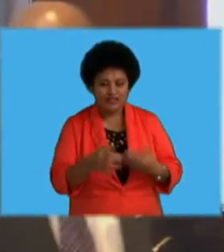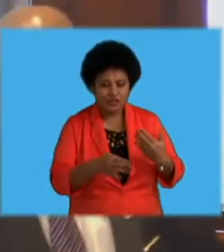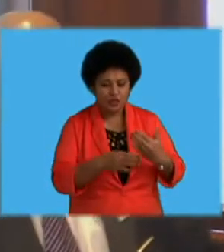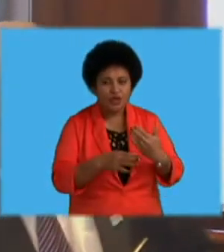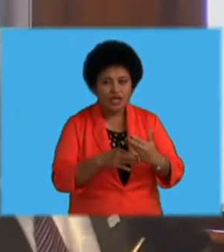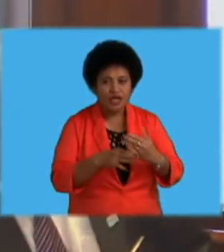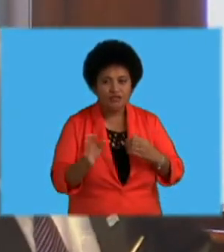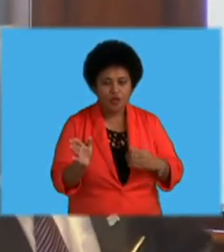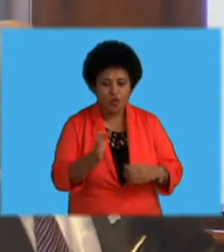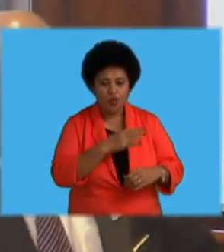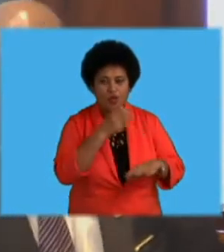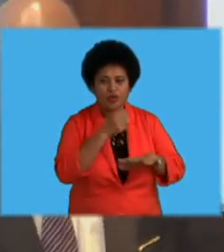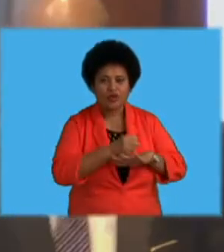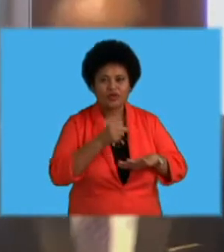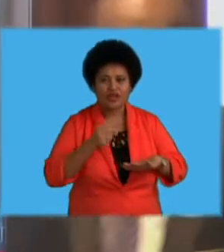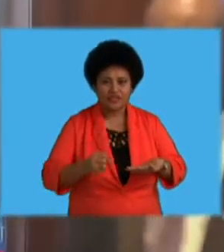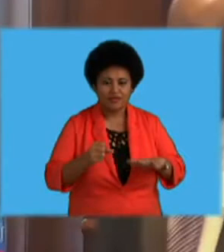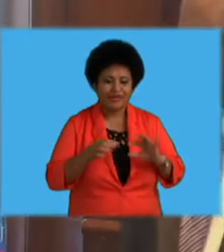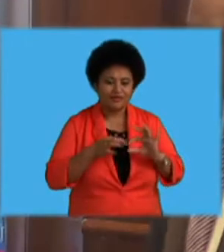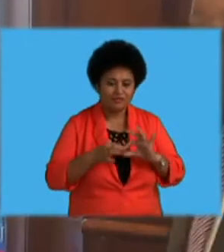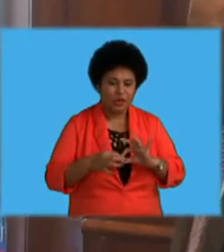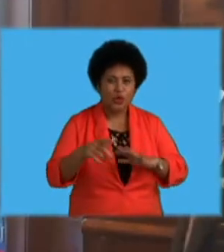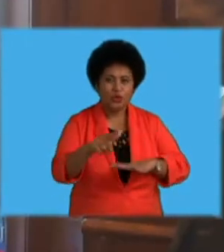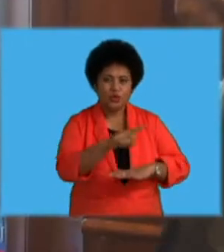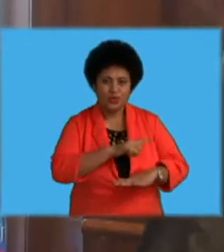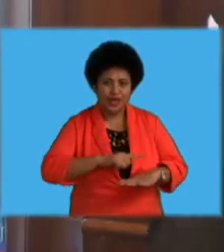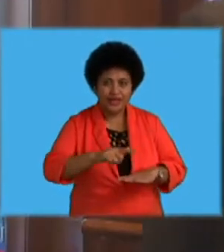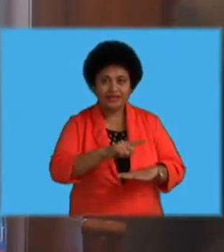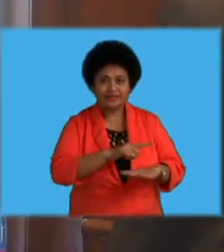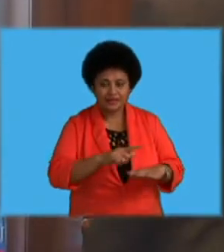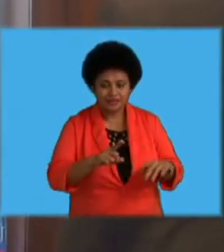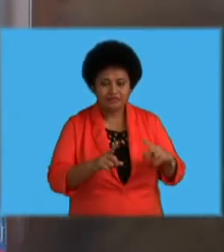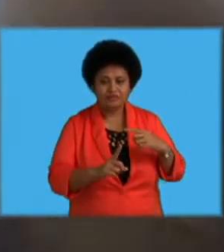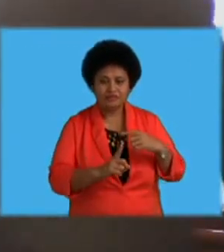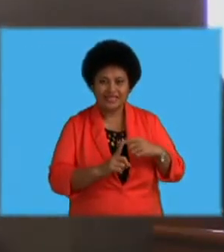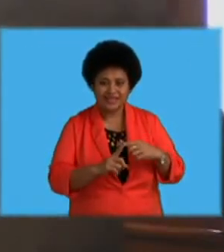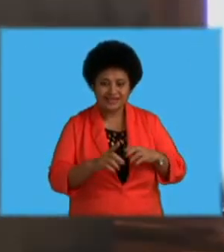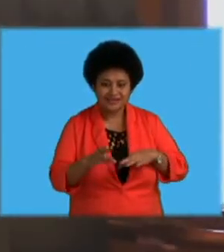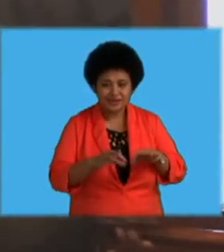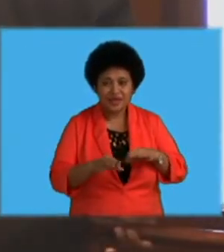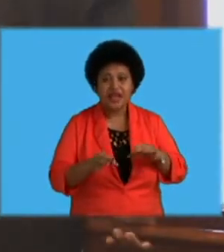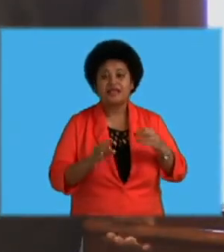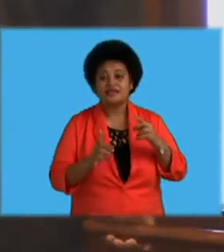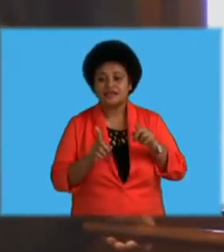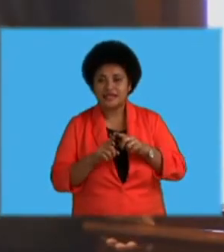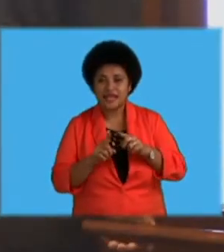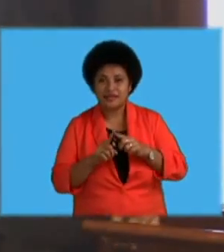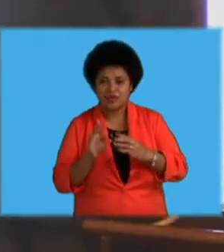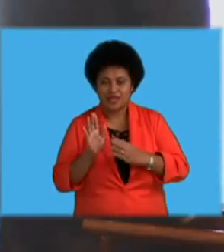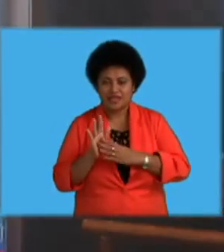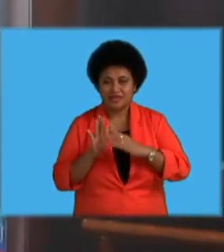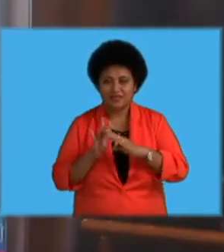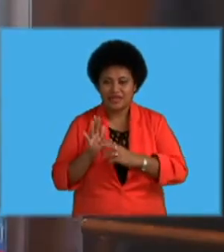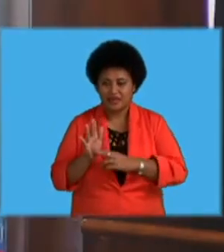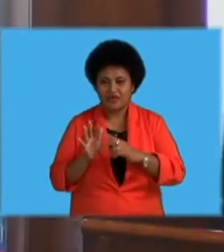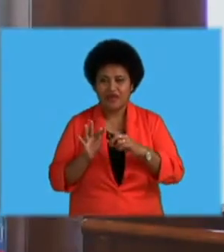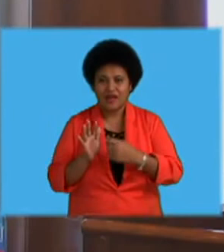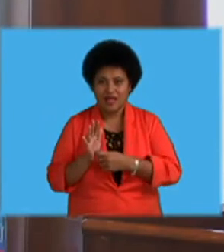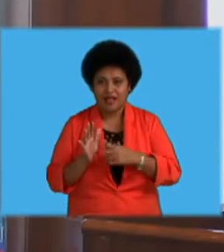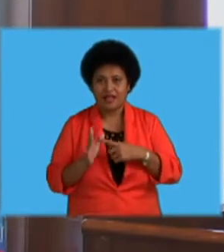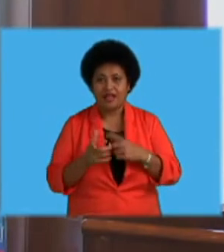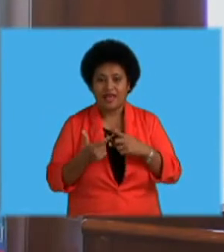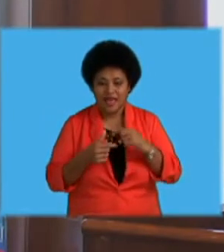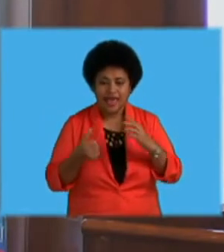state lands initiatives, as well as facilitators of the country's mineral sector and groundwater resources.